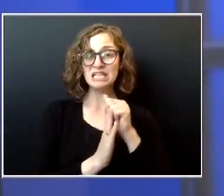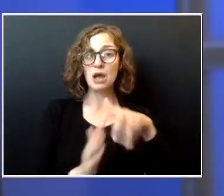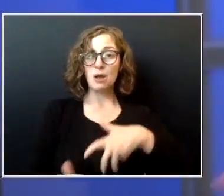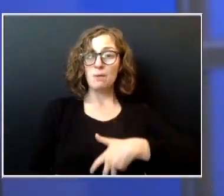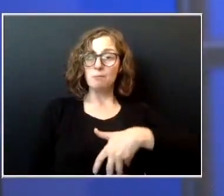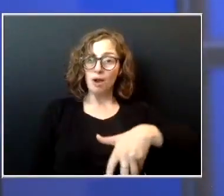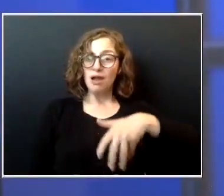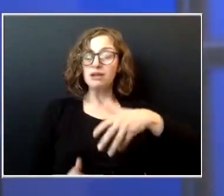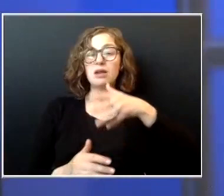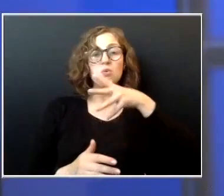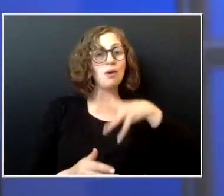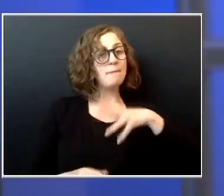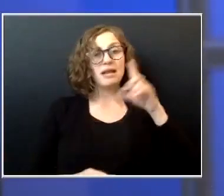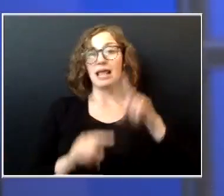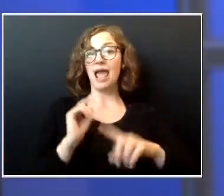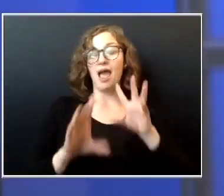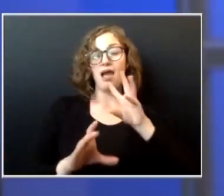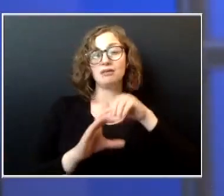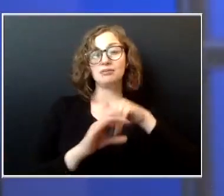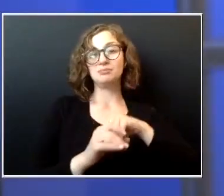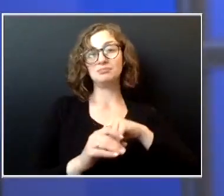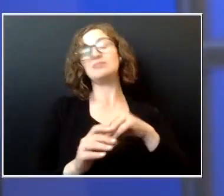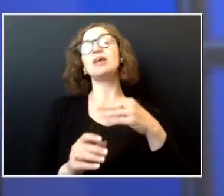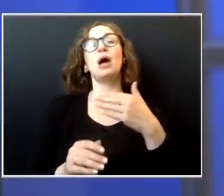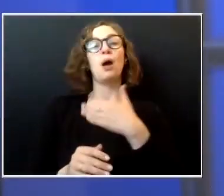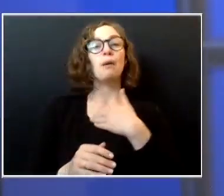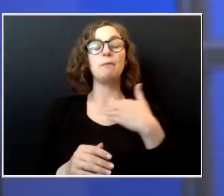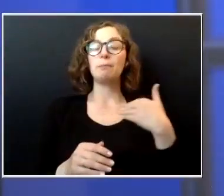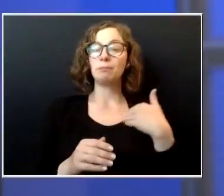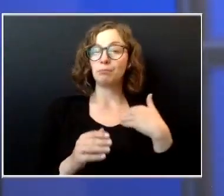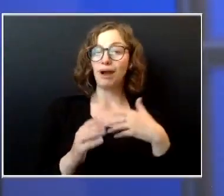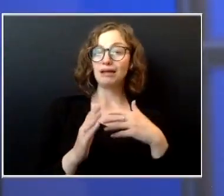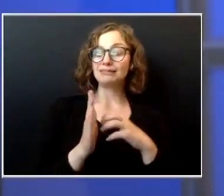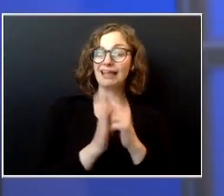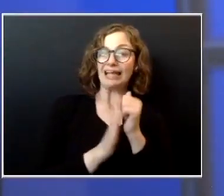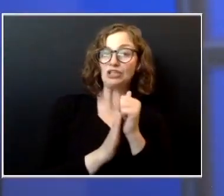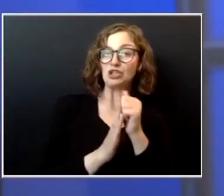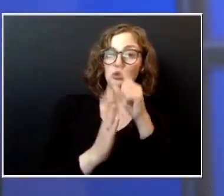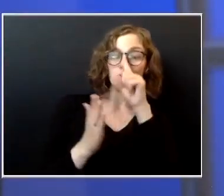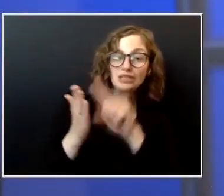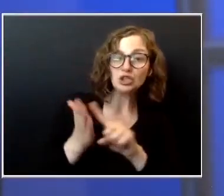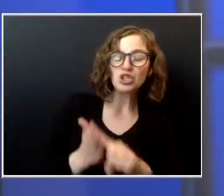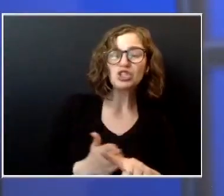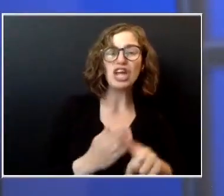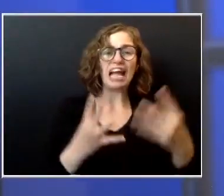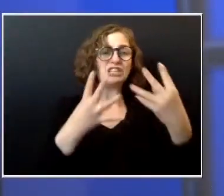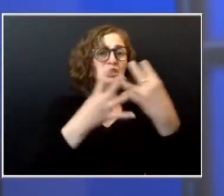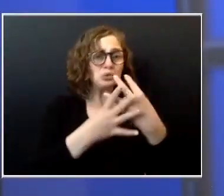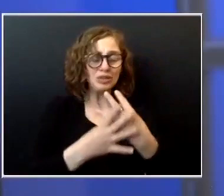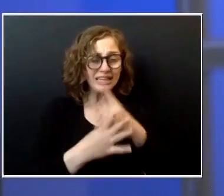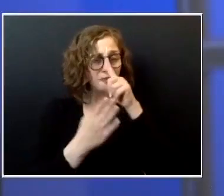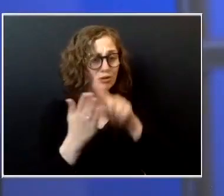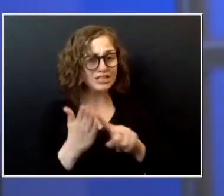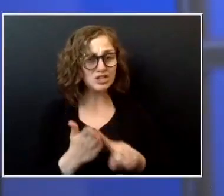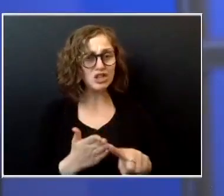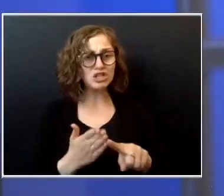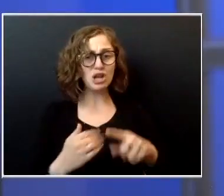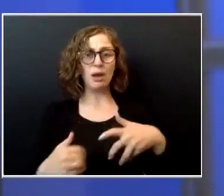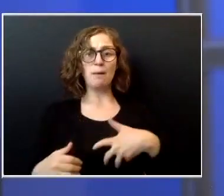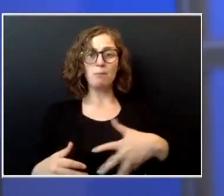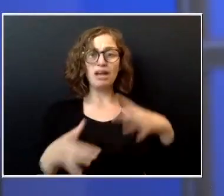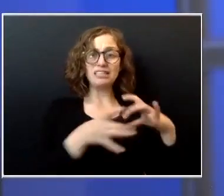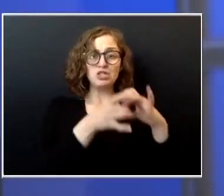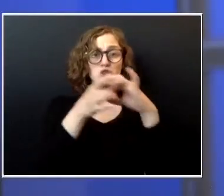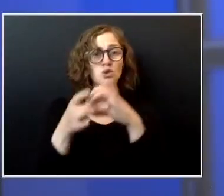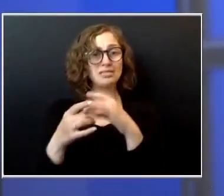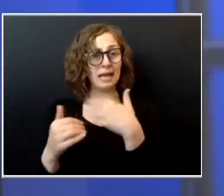research, but breast cancer screening research. And pregnancy-associated breast cancer has an incredibly high mortality.